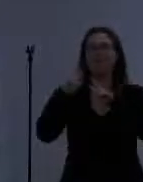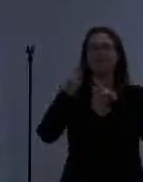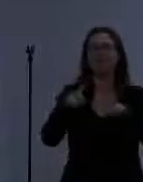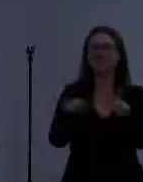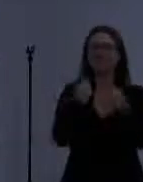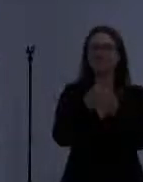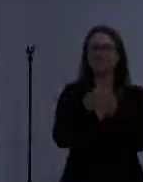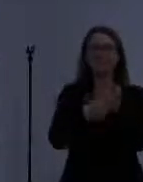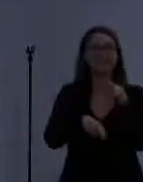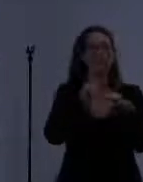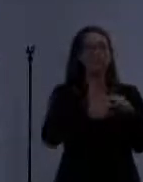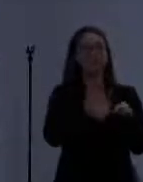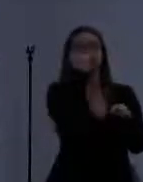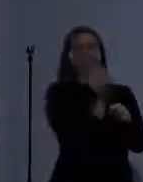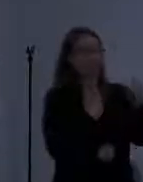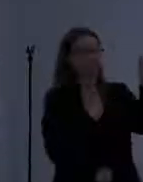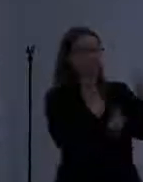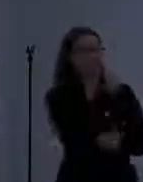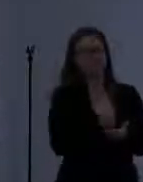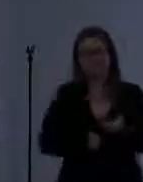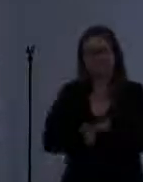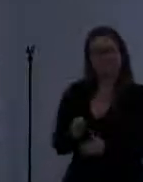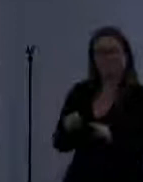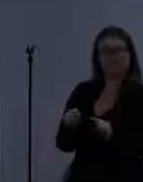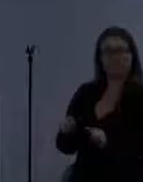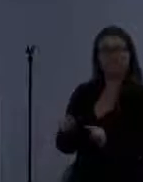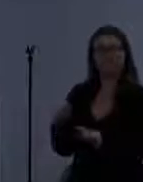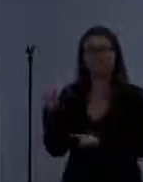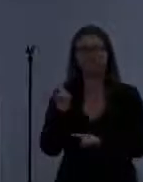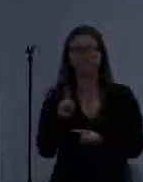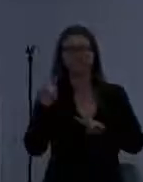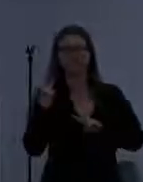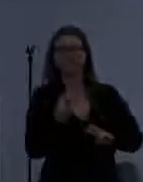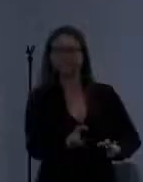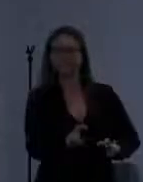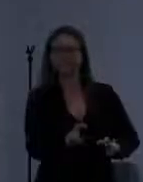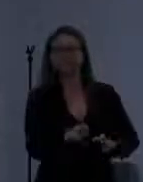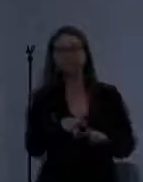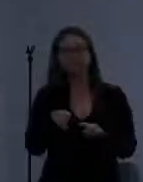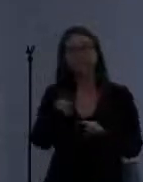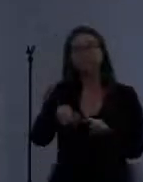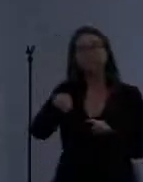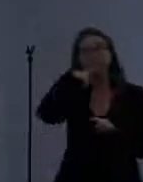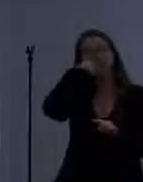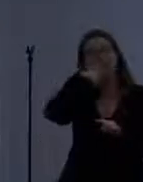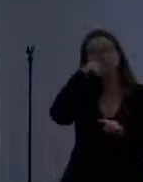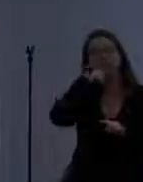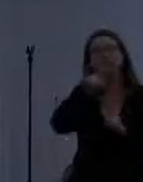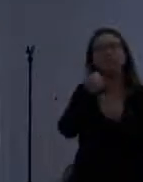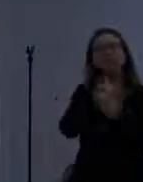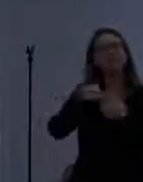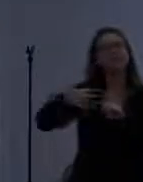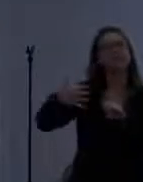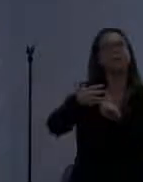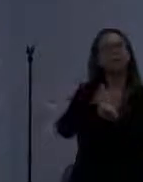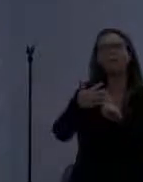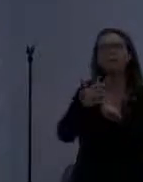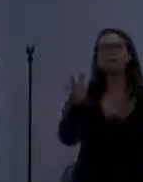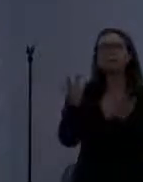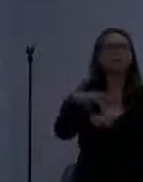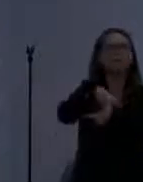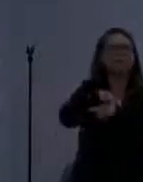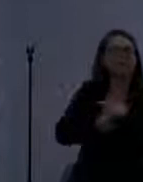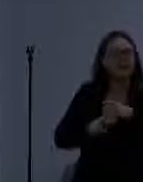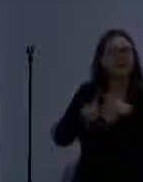take investigations ourselves. And often the people that are in those roles are people that have come from police or areas like that that